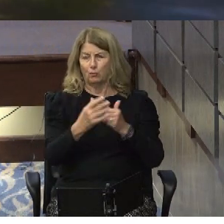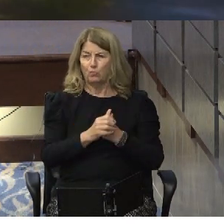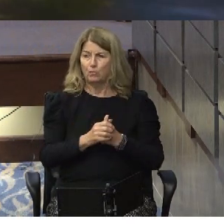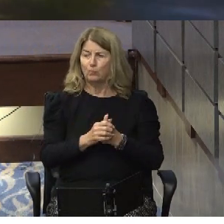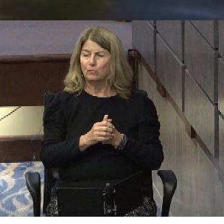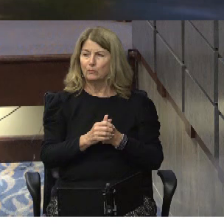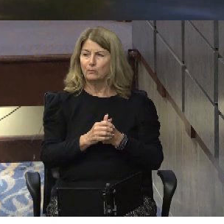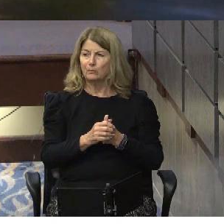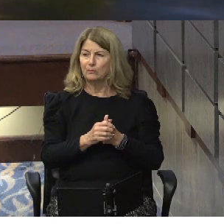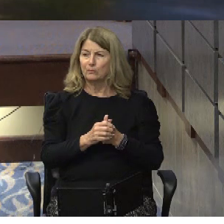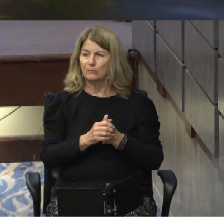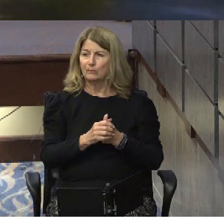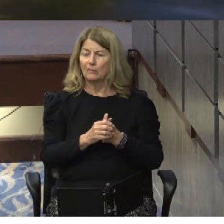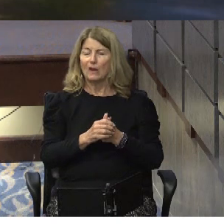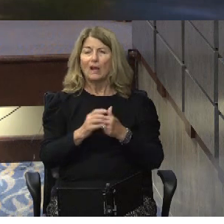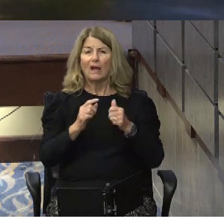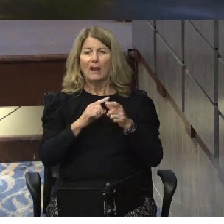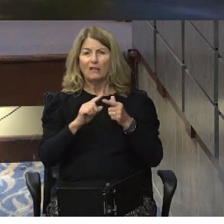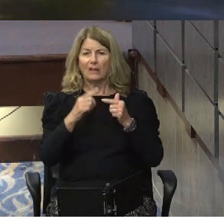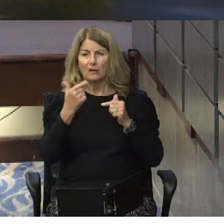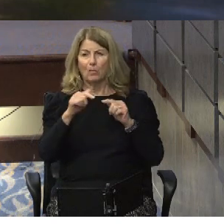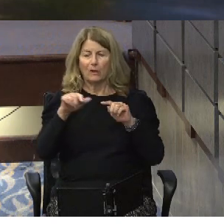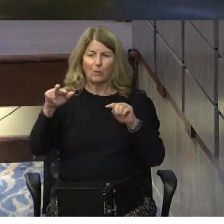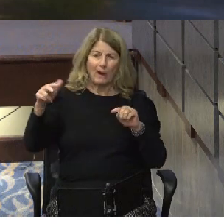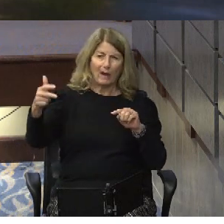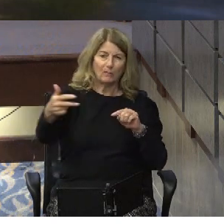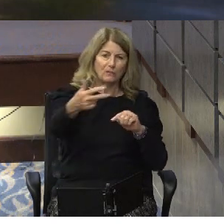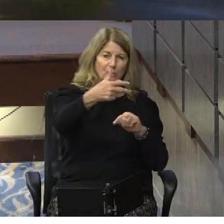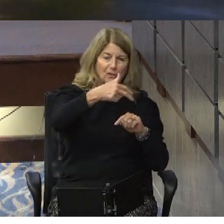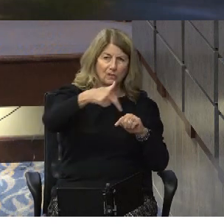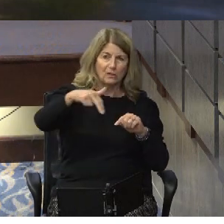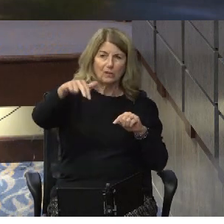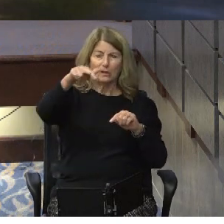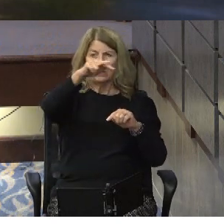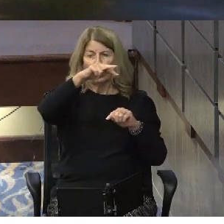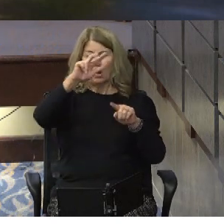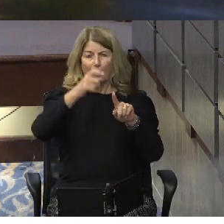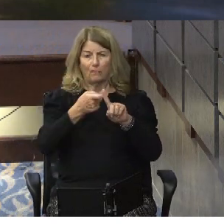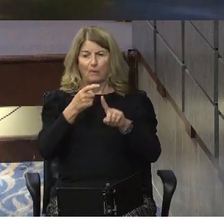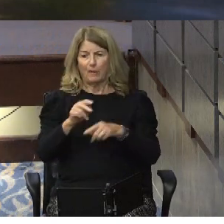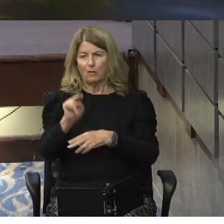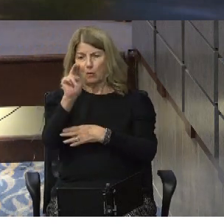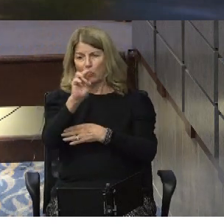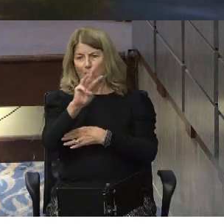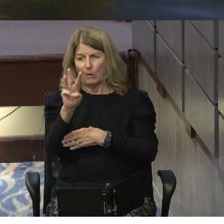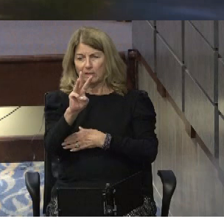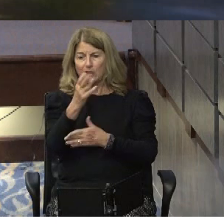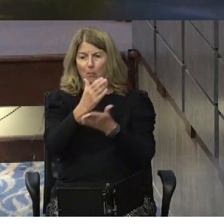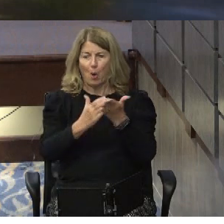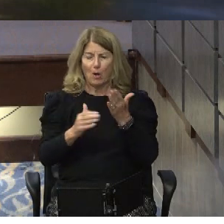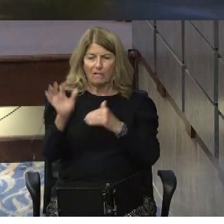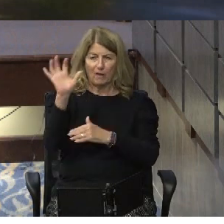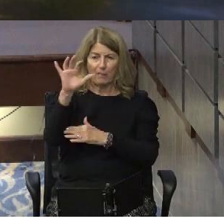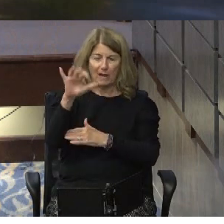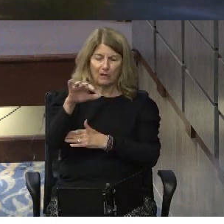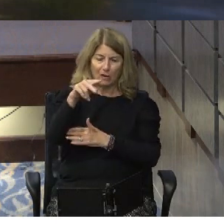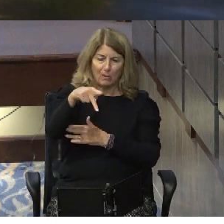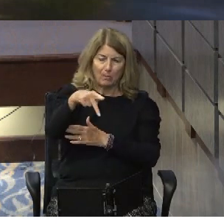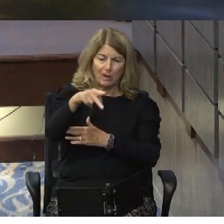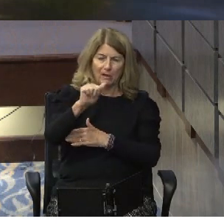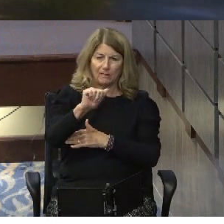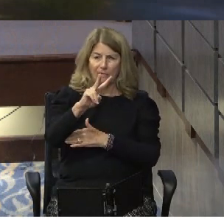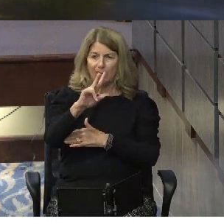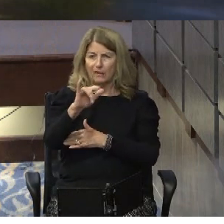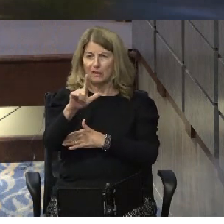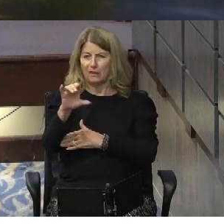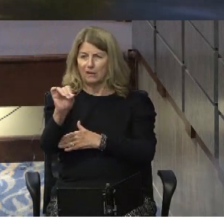And then circling around from the northwest, there's a part of Baylor's Pavilion there, just north of the